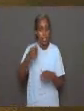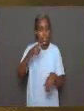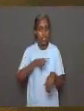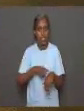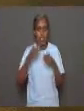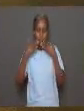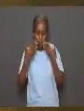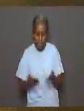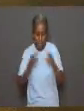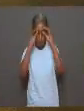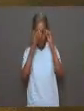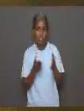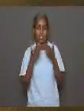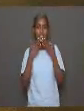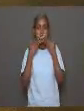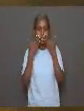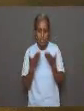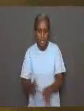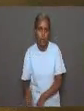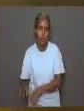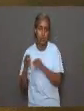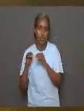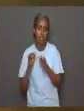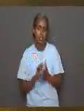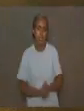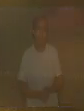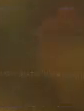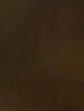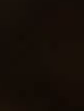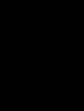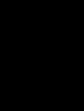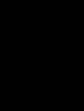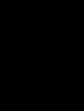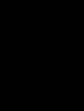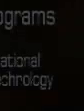Until next time, thank you, teacher. Thank you, students.